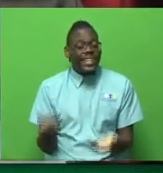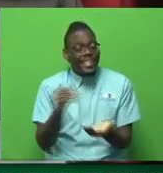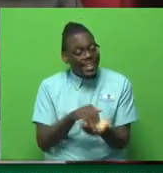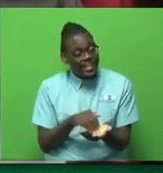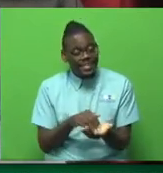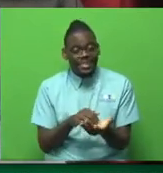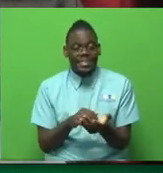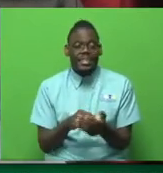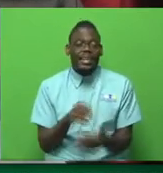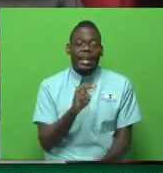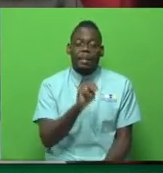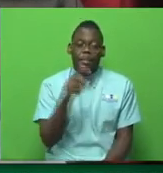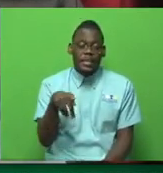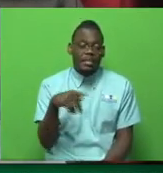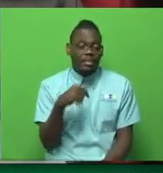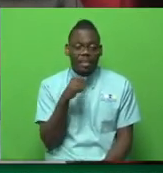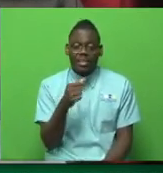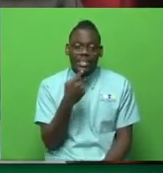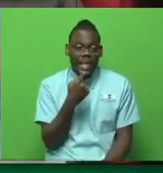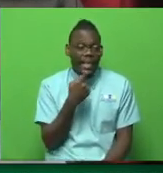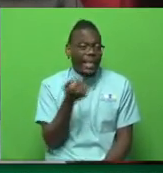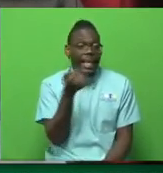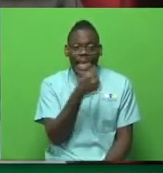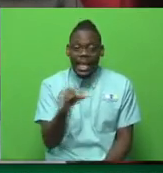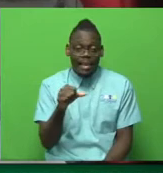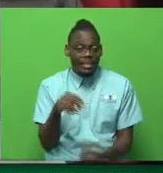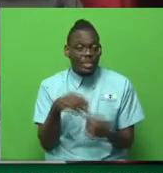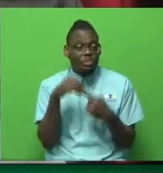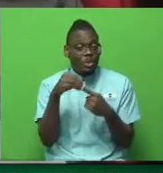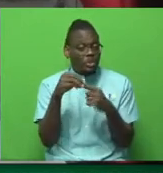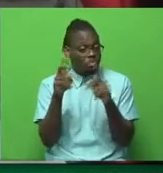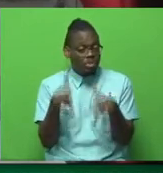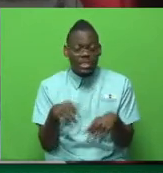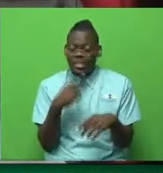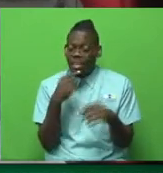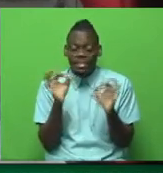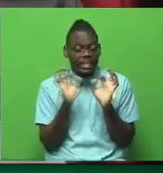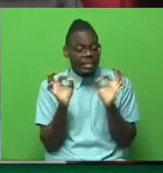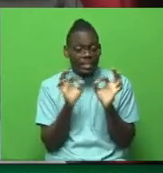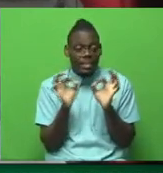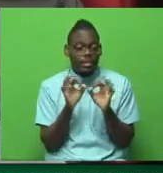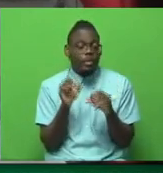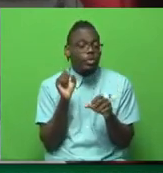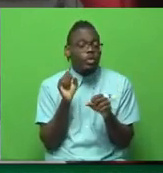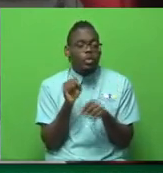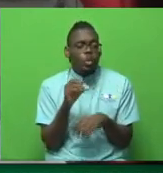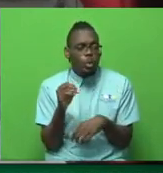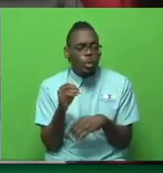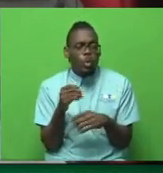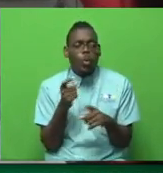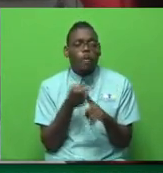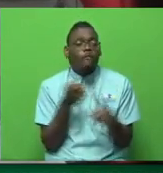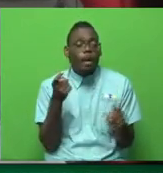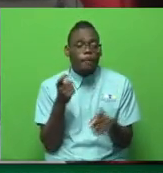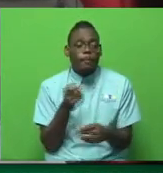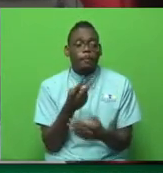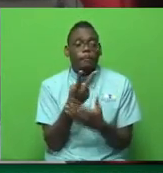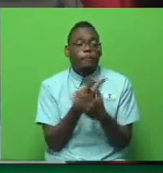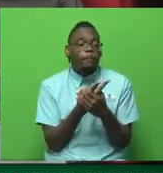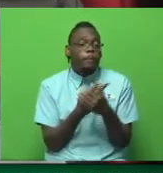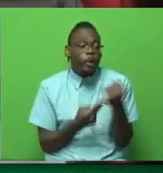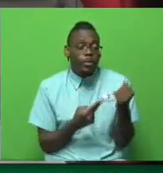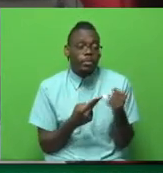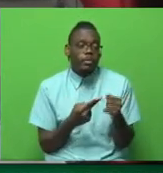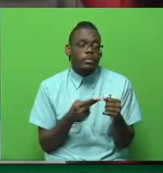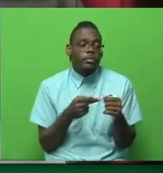has not identified any particular individual so um so on from on both sides from your Chief whip hold on from